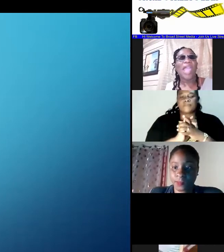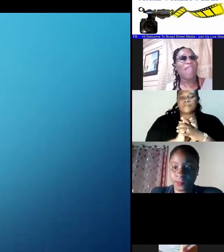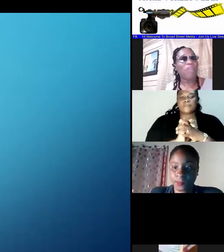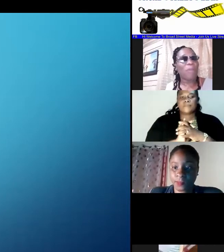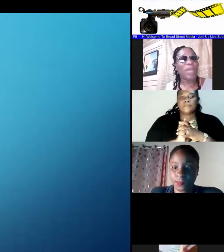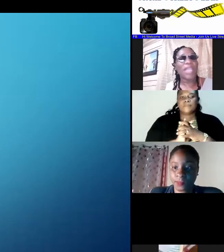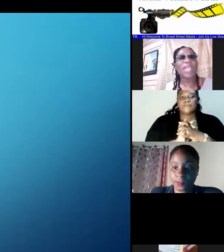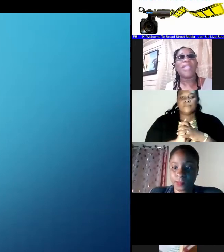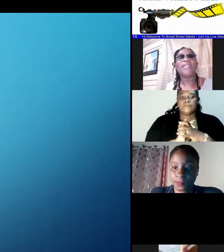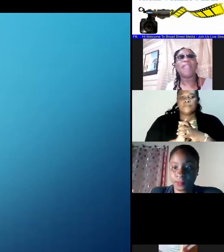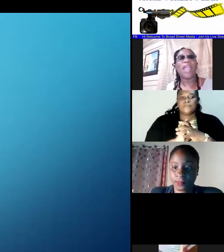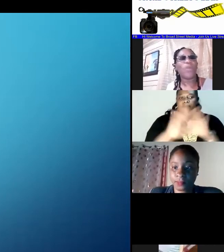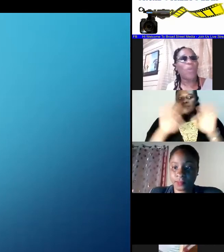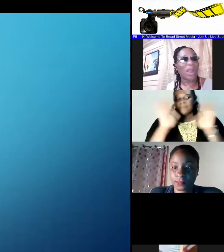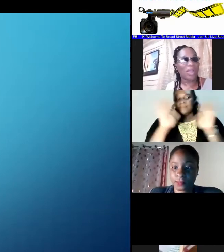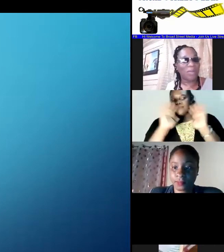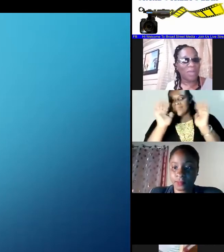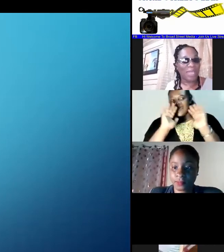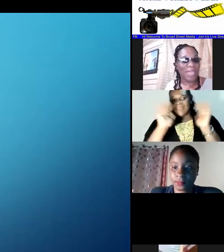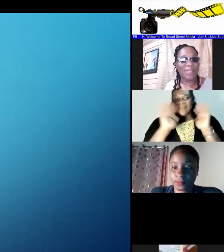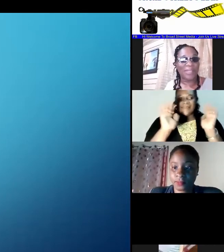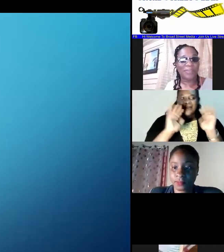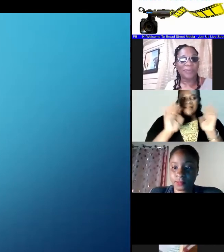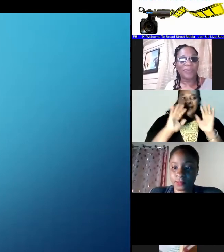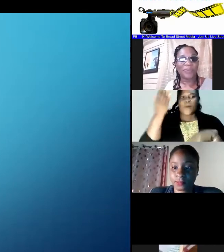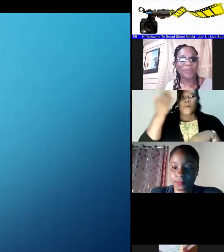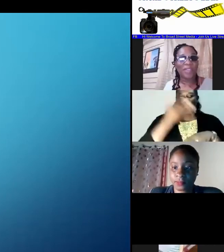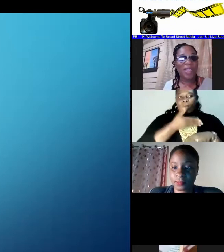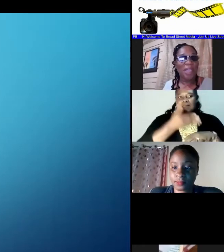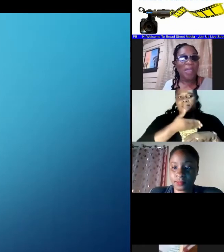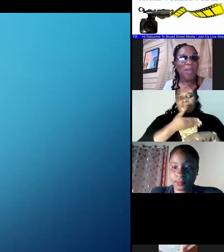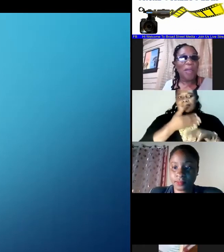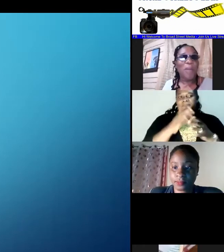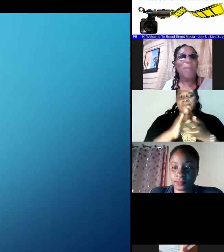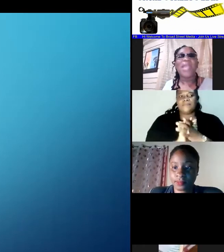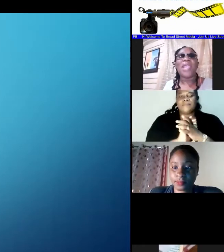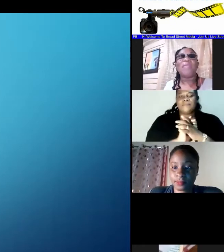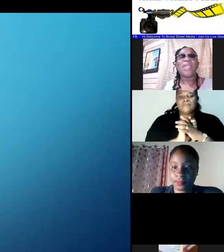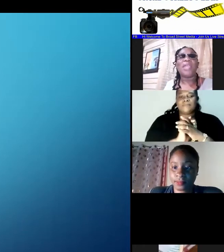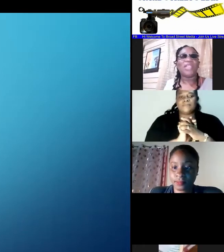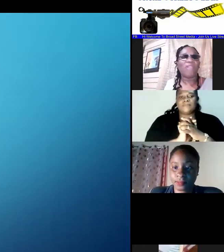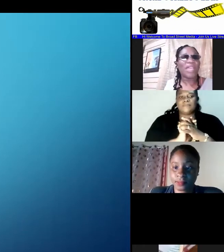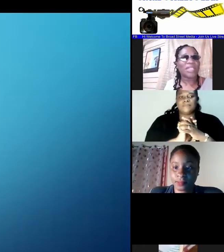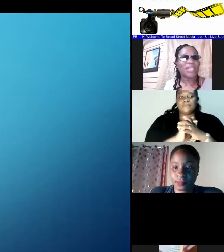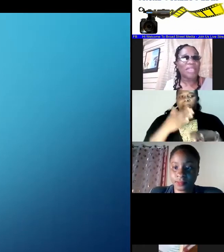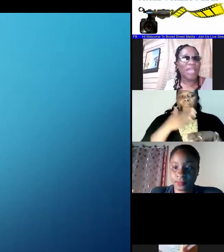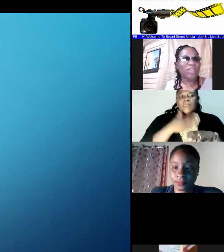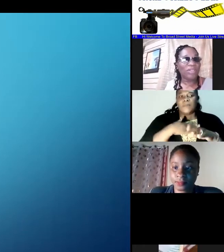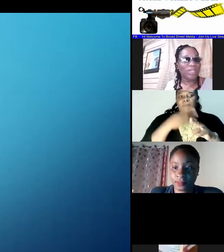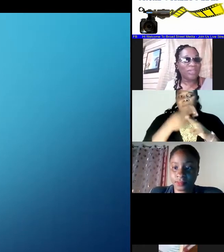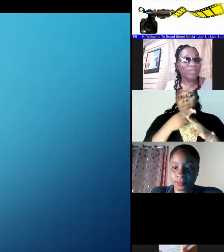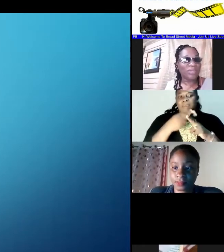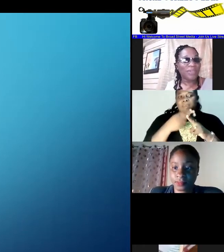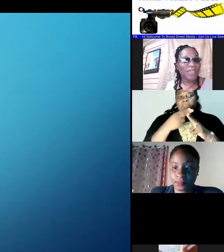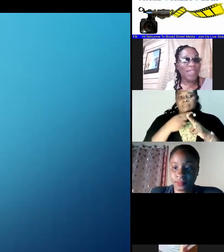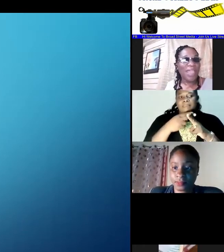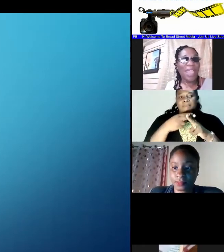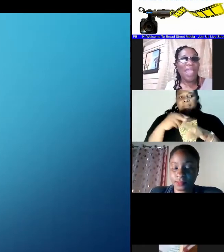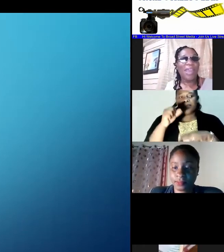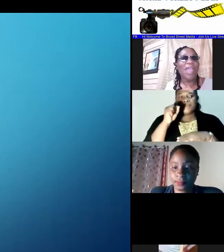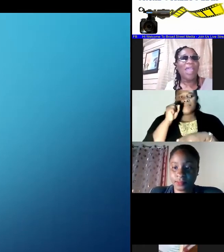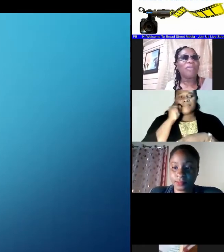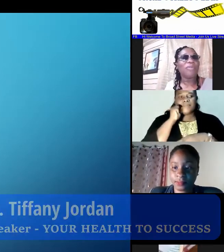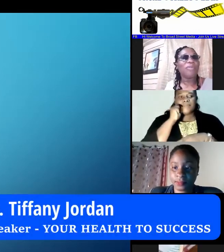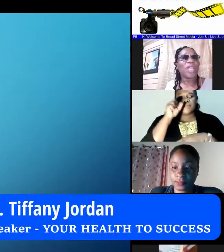Hi, everybody, and welcome again. My name is Director Sandra,